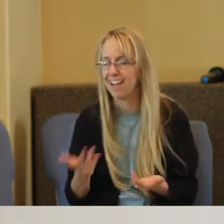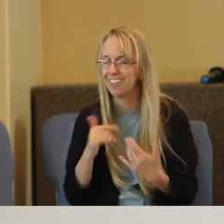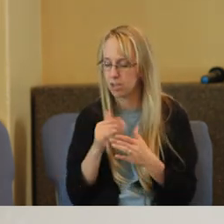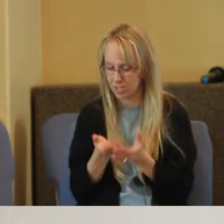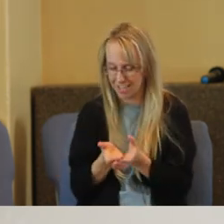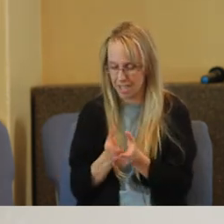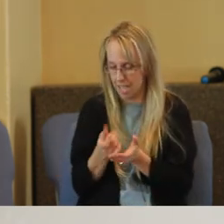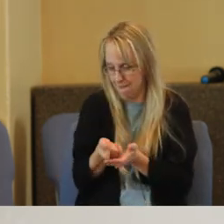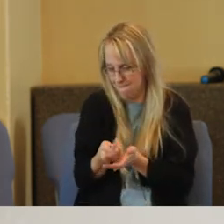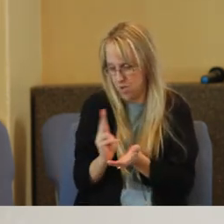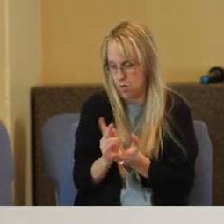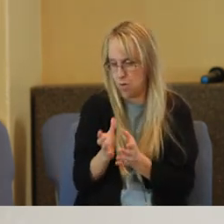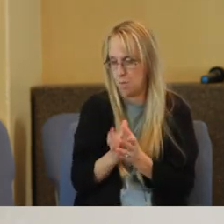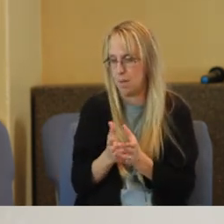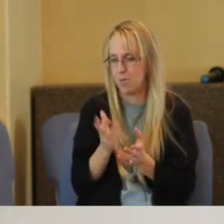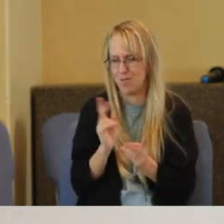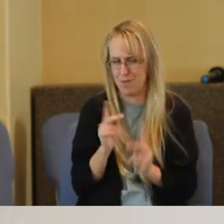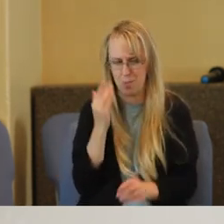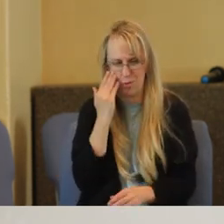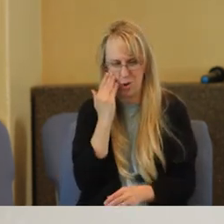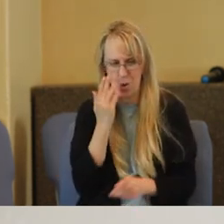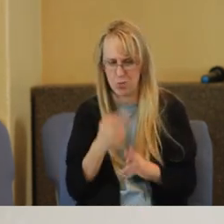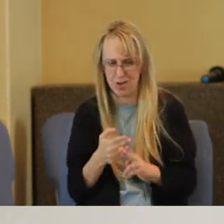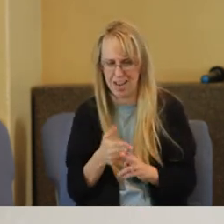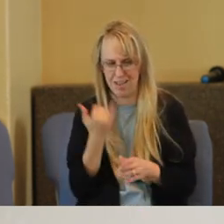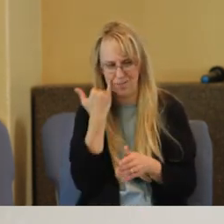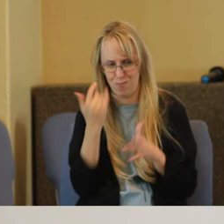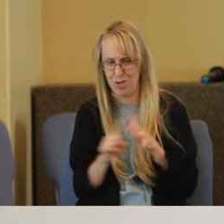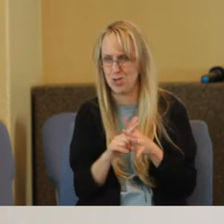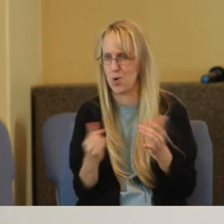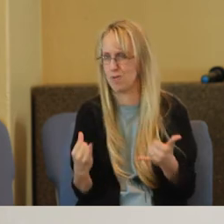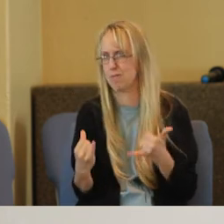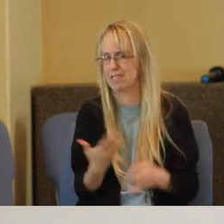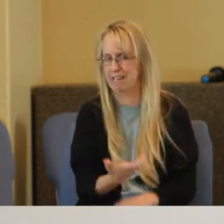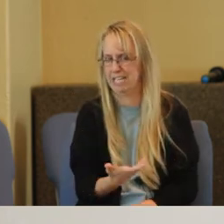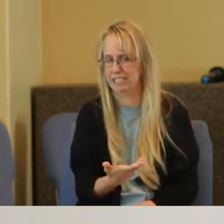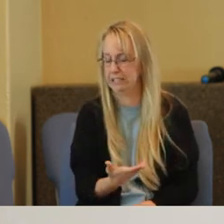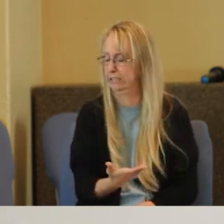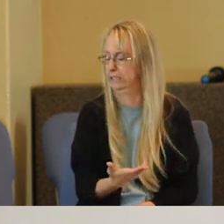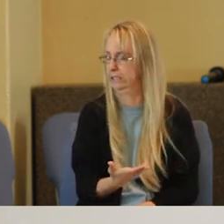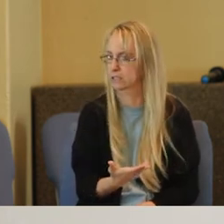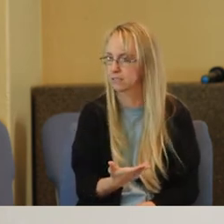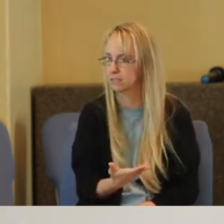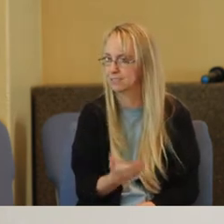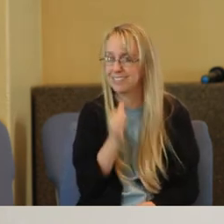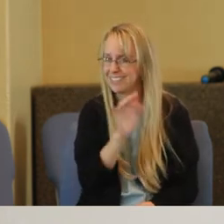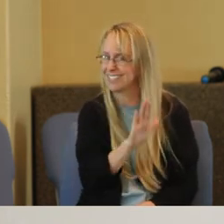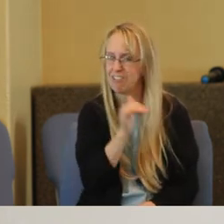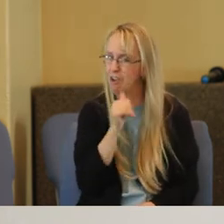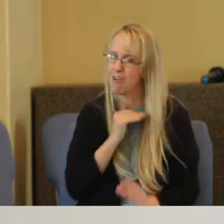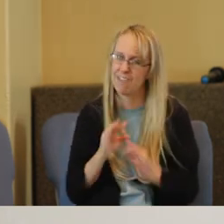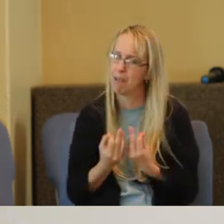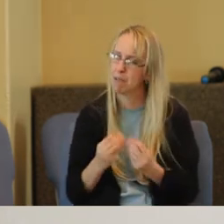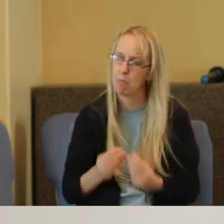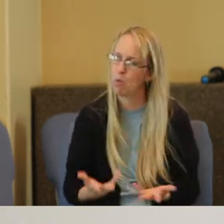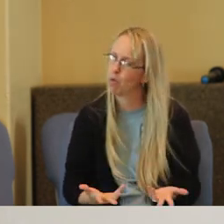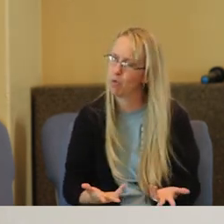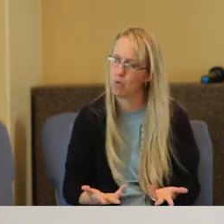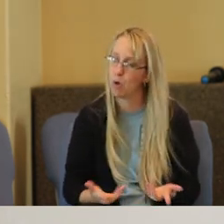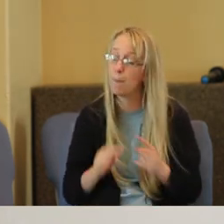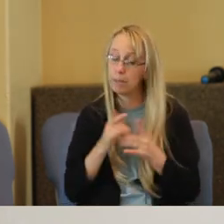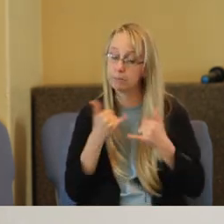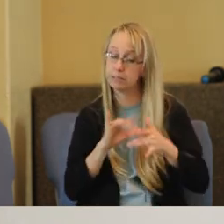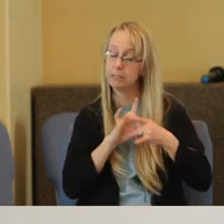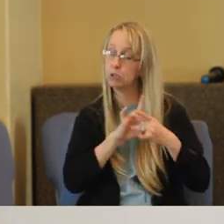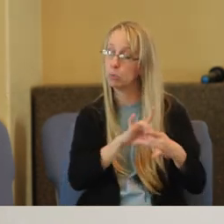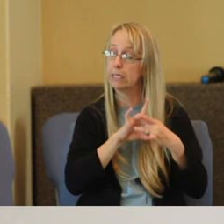people that we would even know their names if we showed up there today. Okay? It's not our family. But I'm still related to those